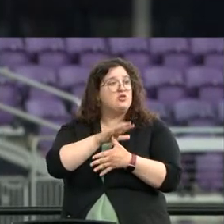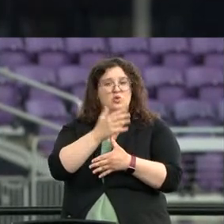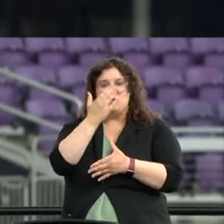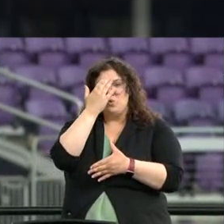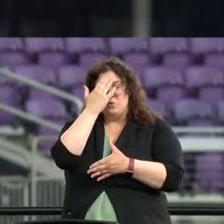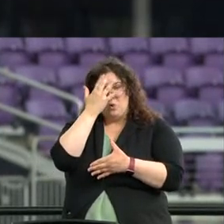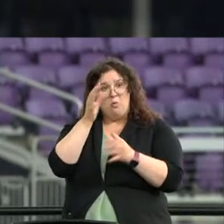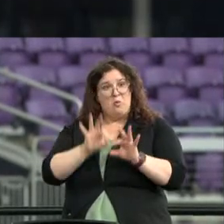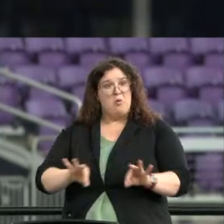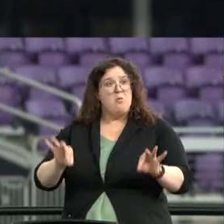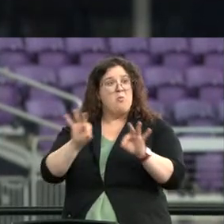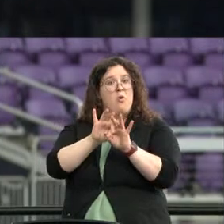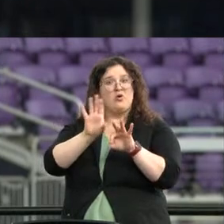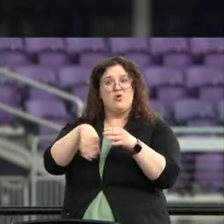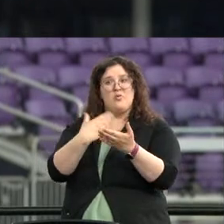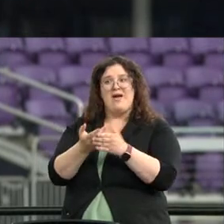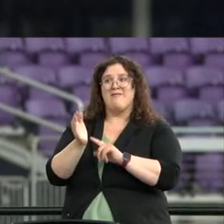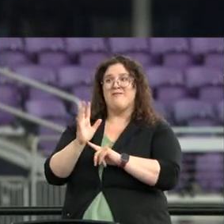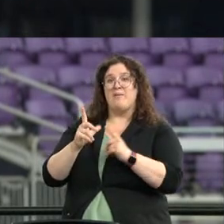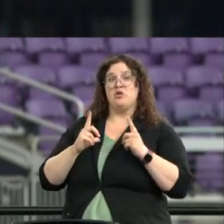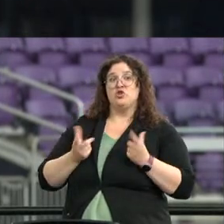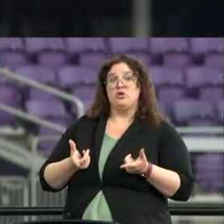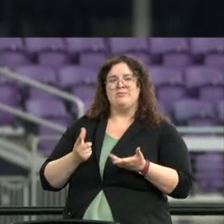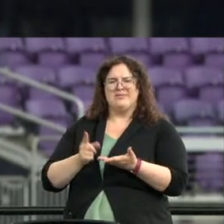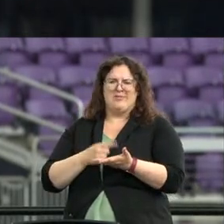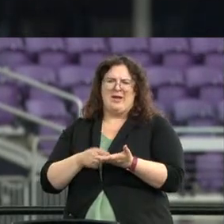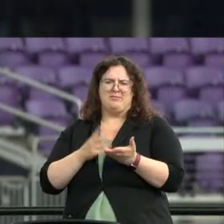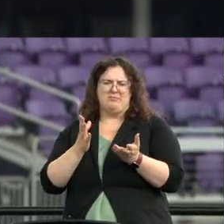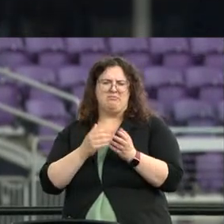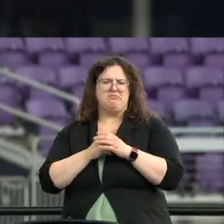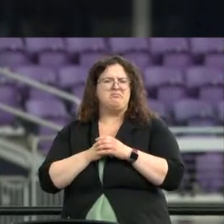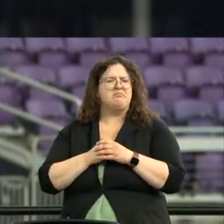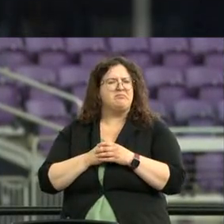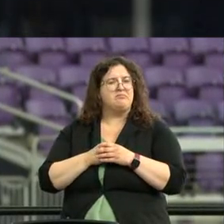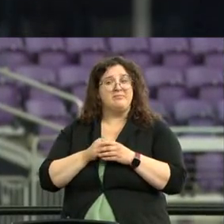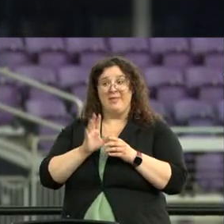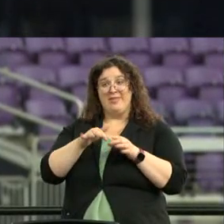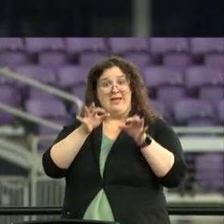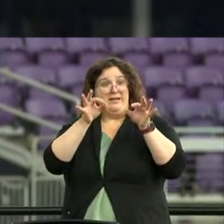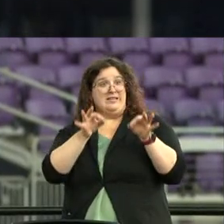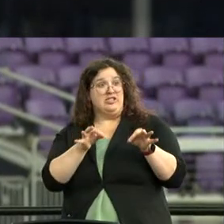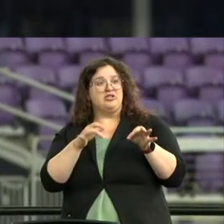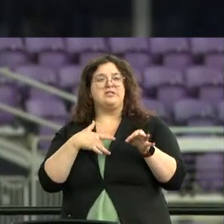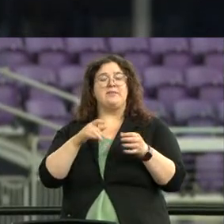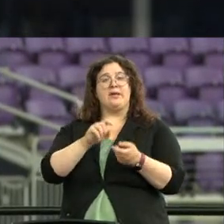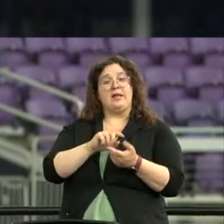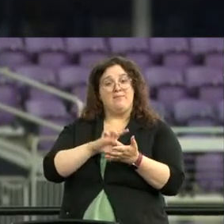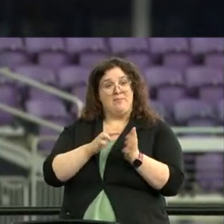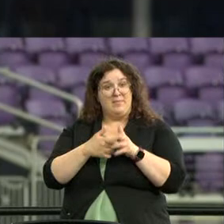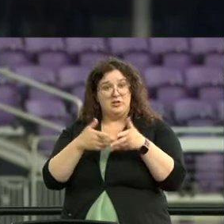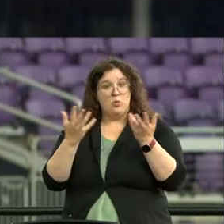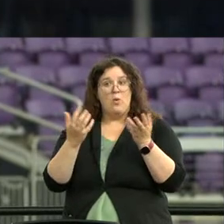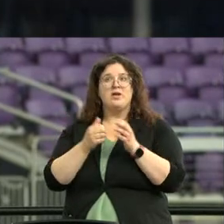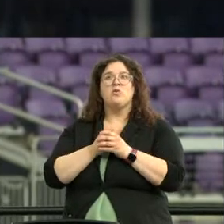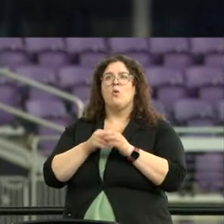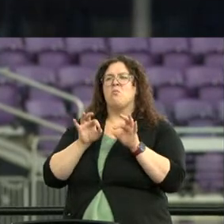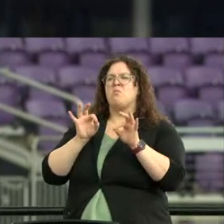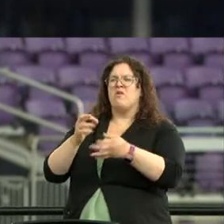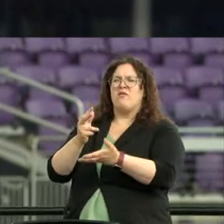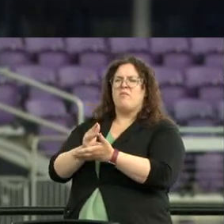arriving 5 minutes early, on occasion, to something at school. This decision could usually translate to prime